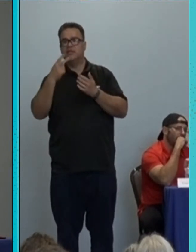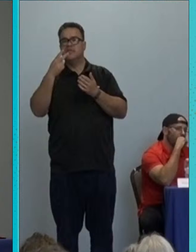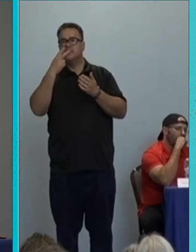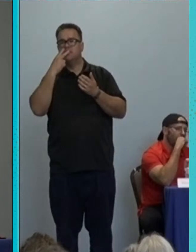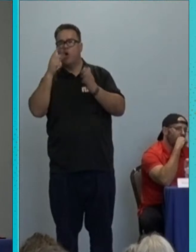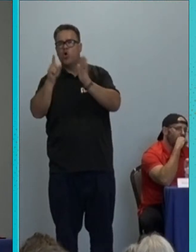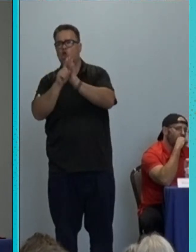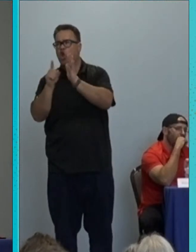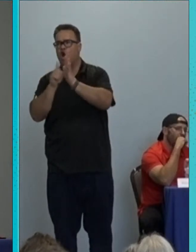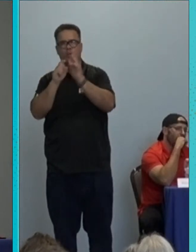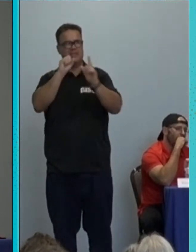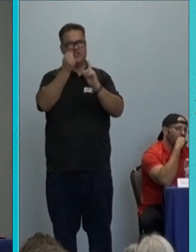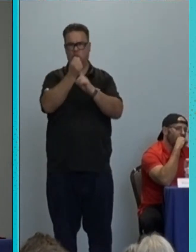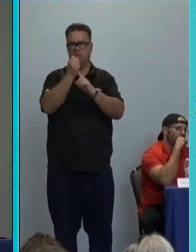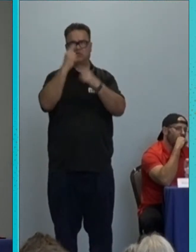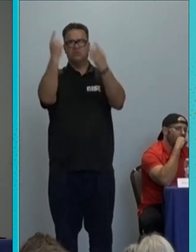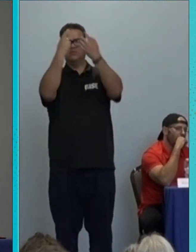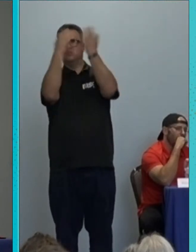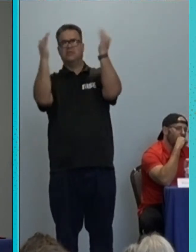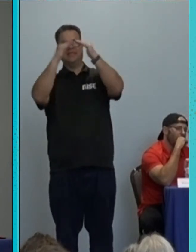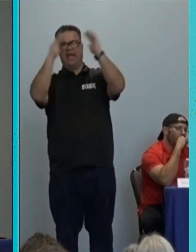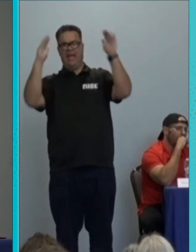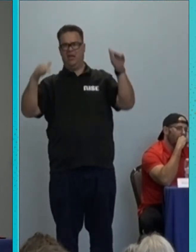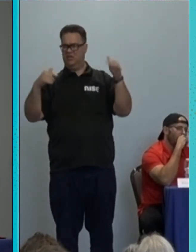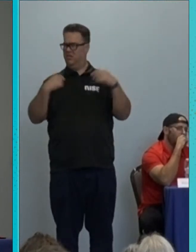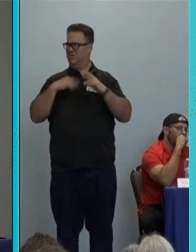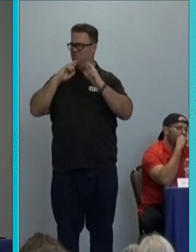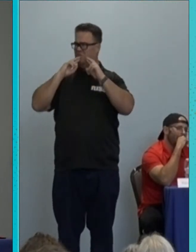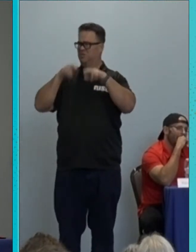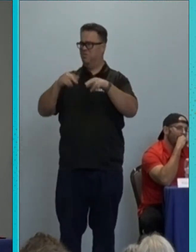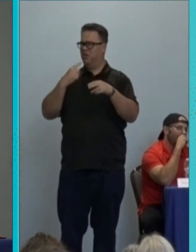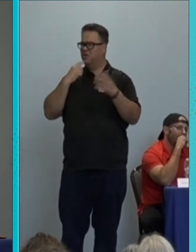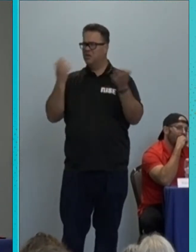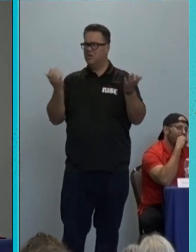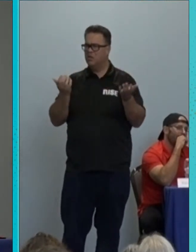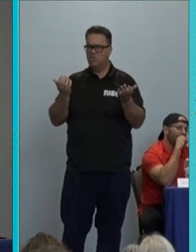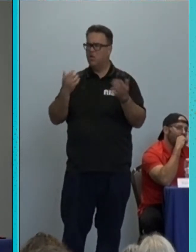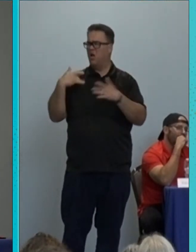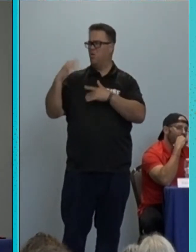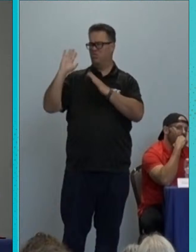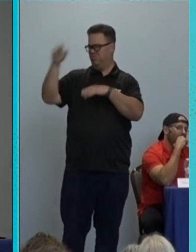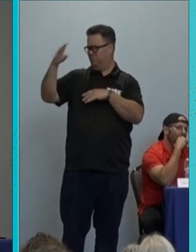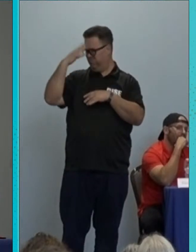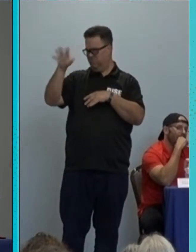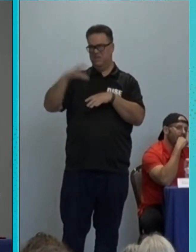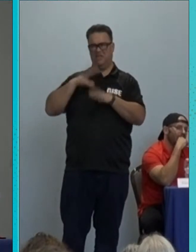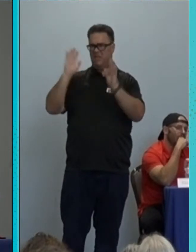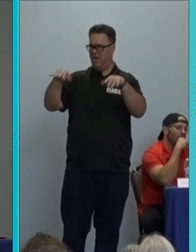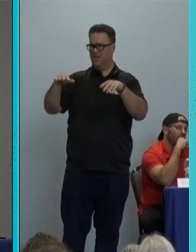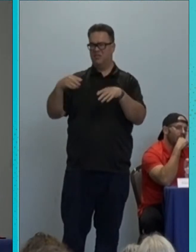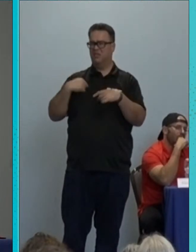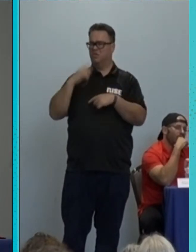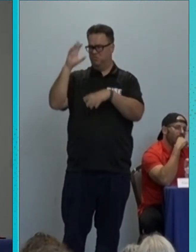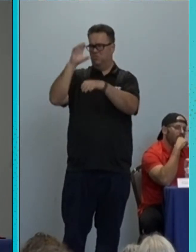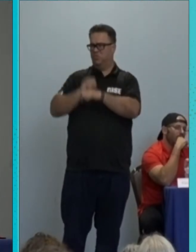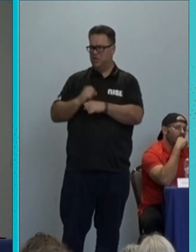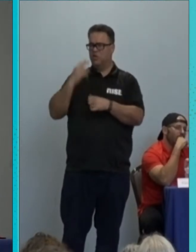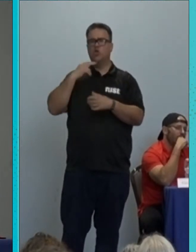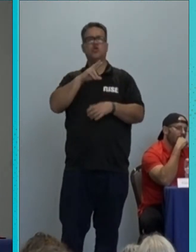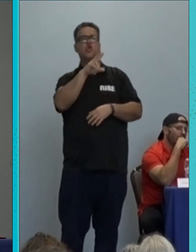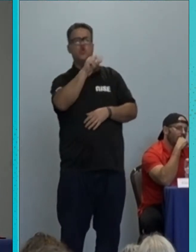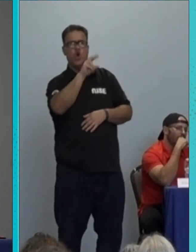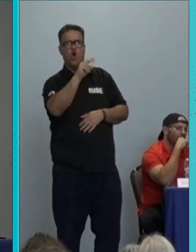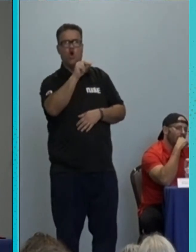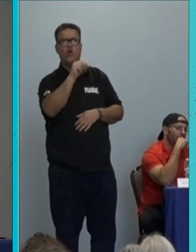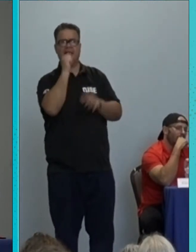alarm situation. And I responded by saying, don't worry about it. I mean, yeah, we'll look into it. And she said, no,